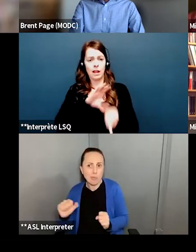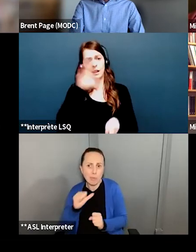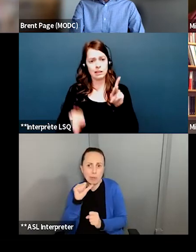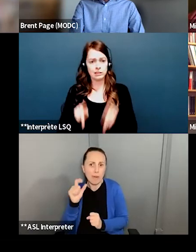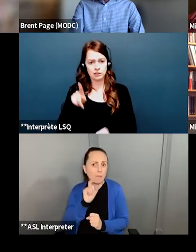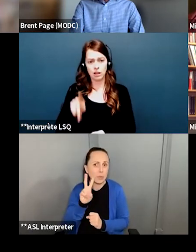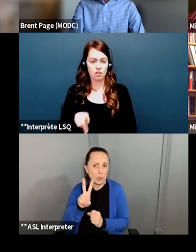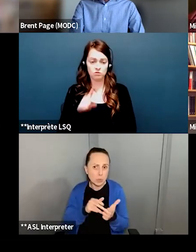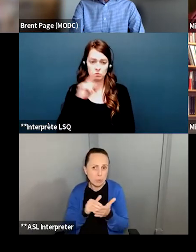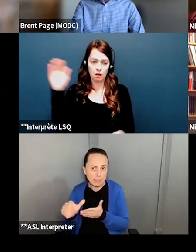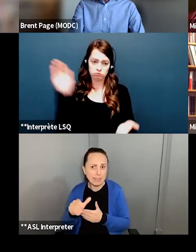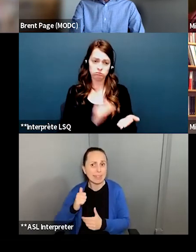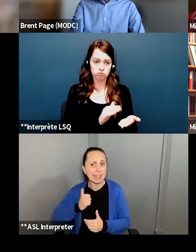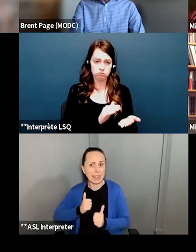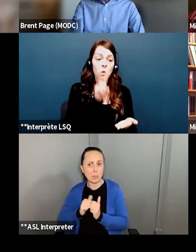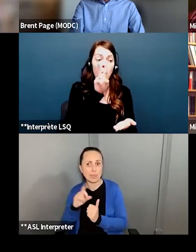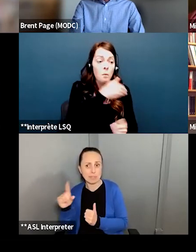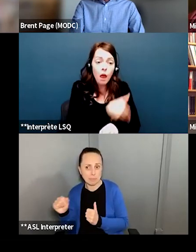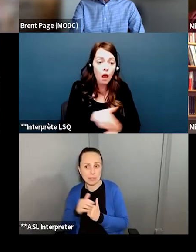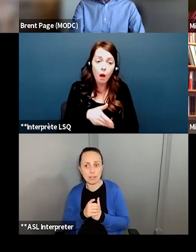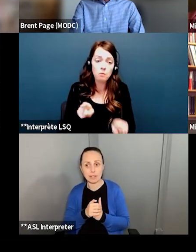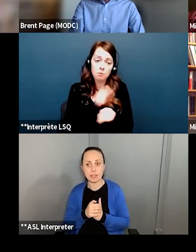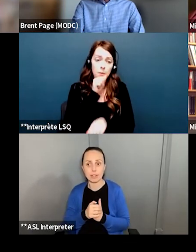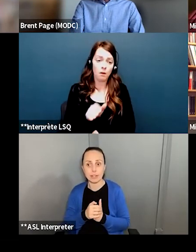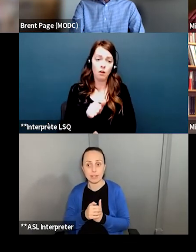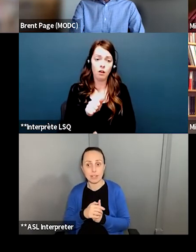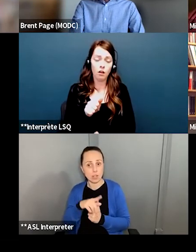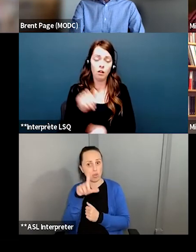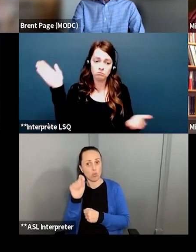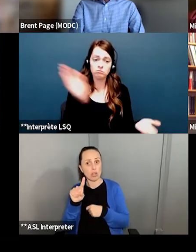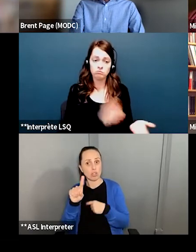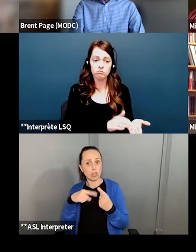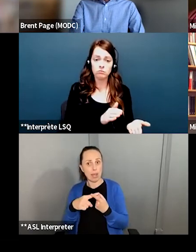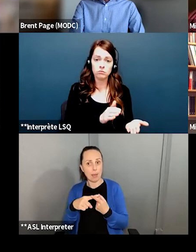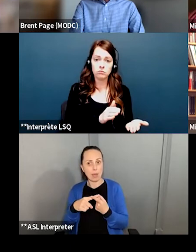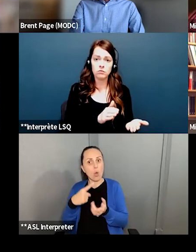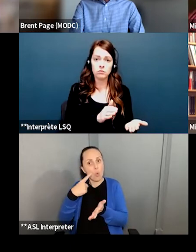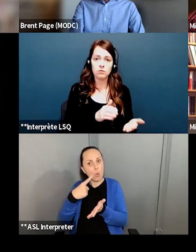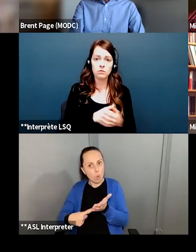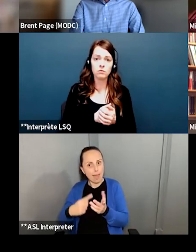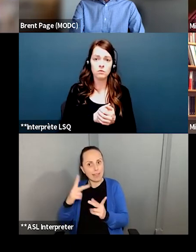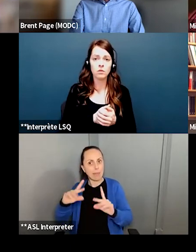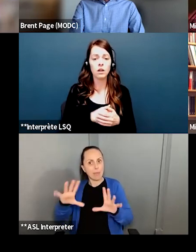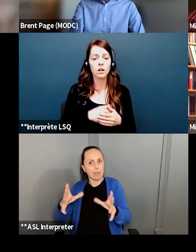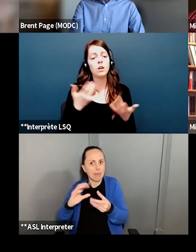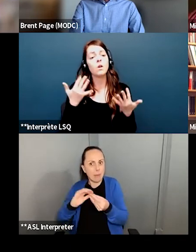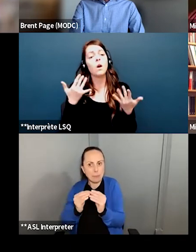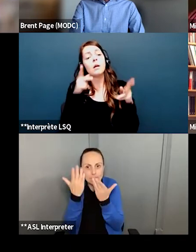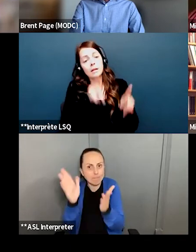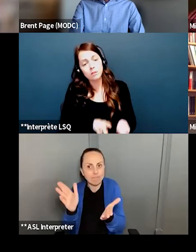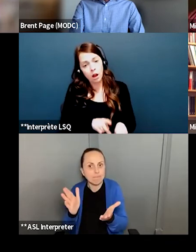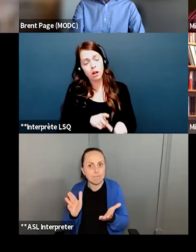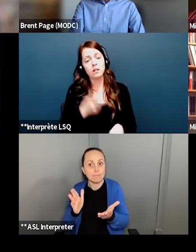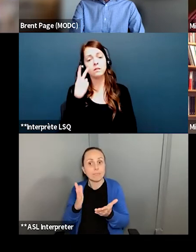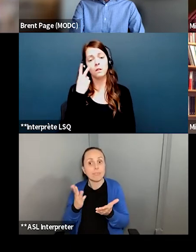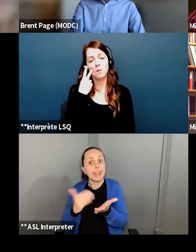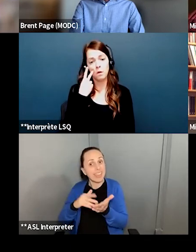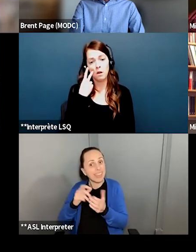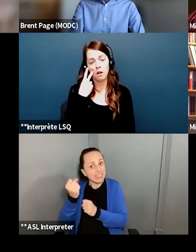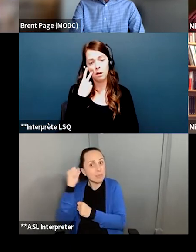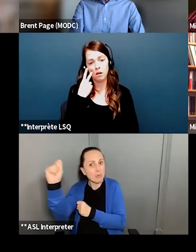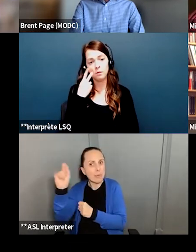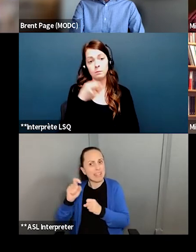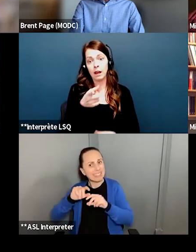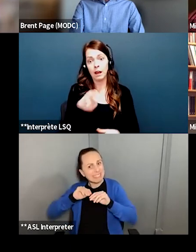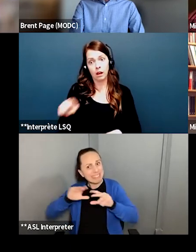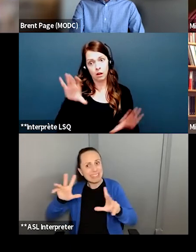2 million Canadians with disabilities. It's a question of what the population will be. And that, again, the movement needs to bring some